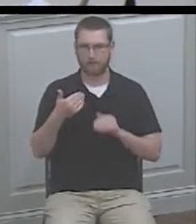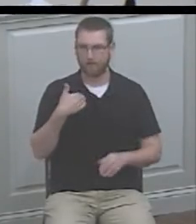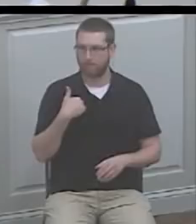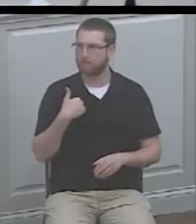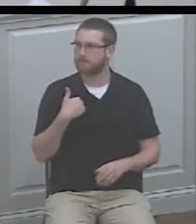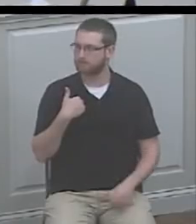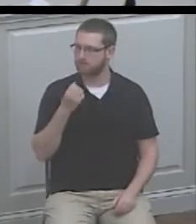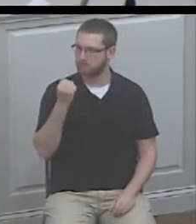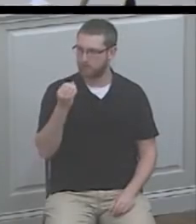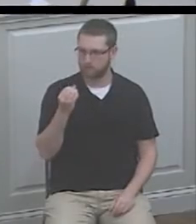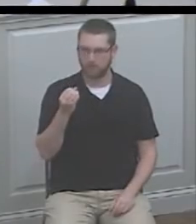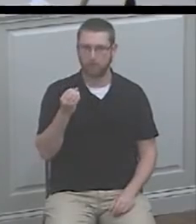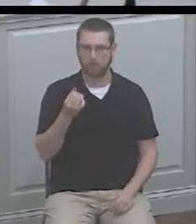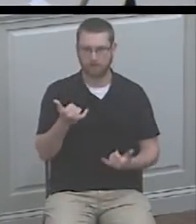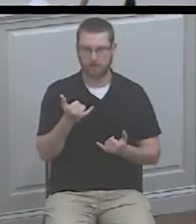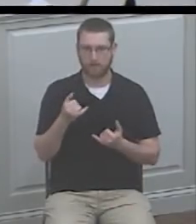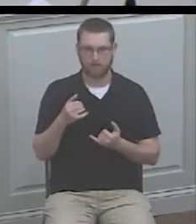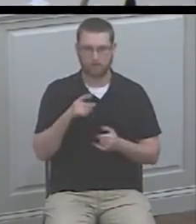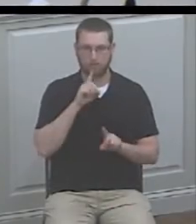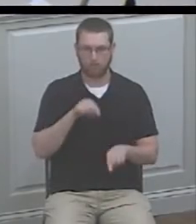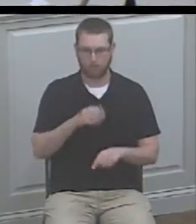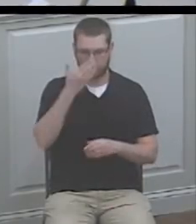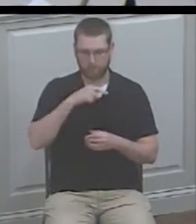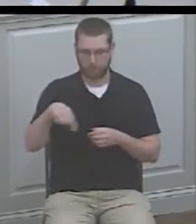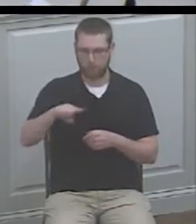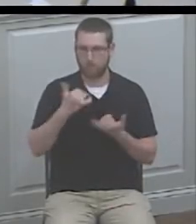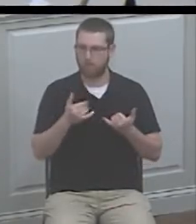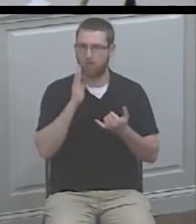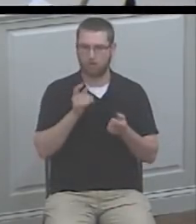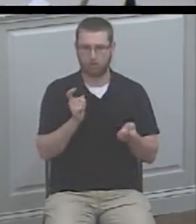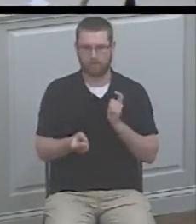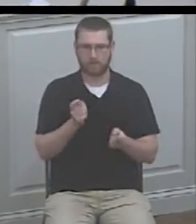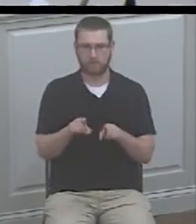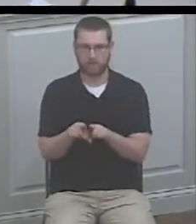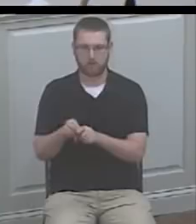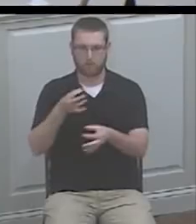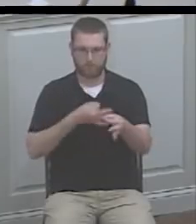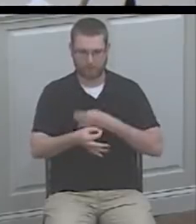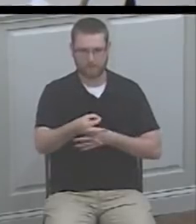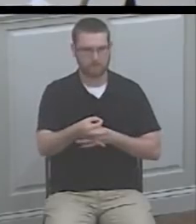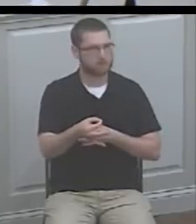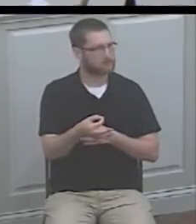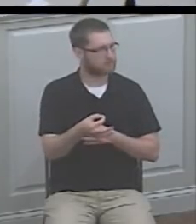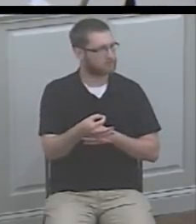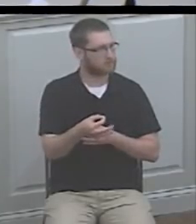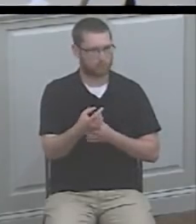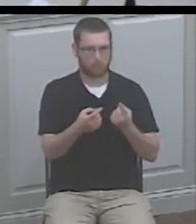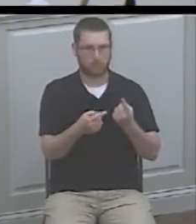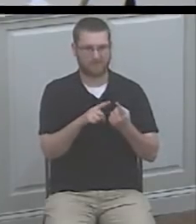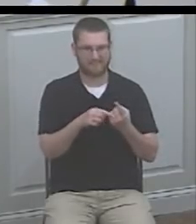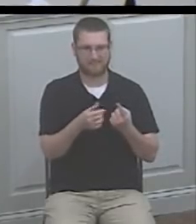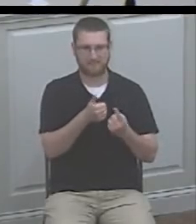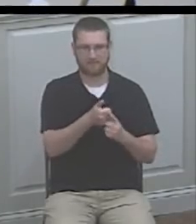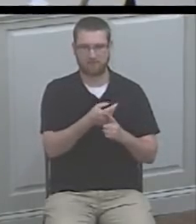And so the municipal order in front of you will revise and replace the one that's